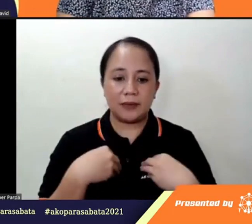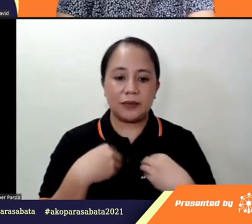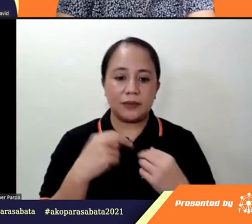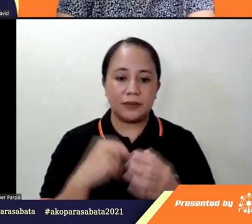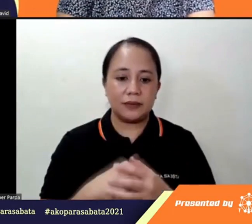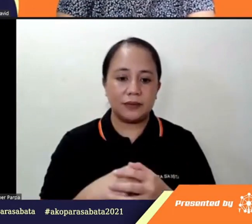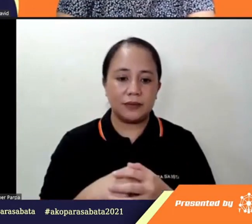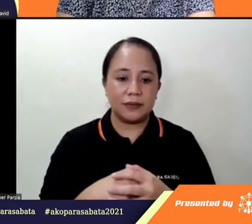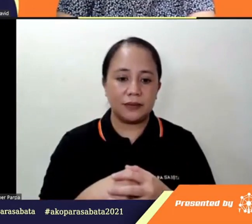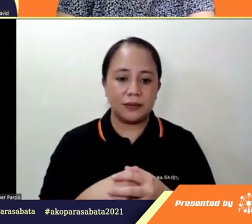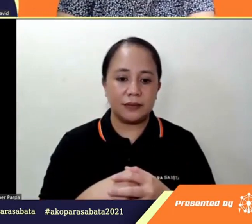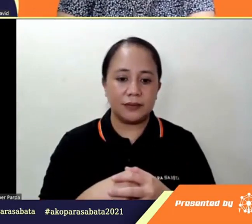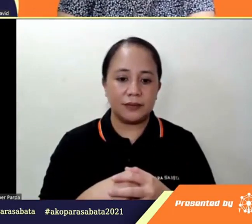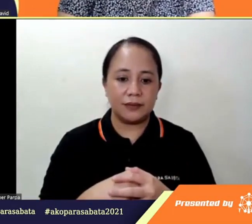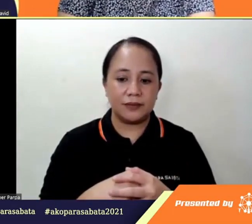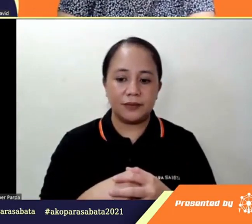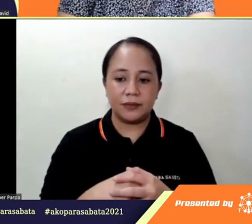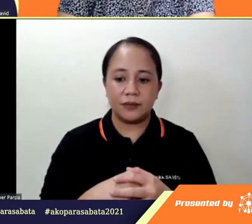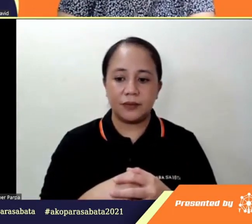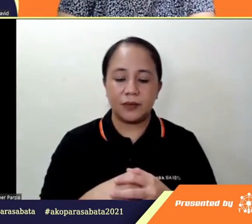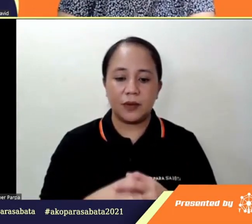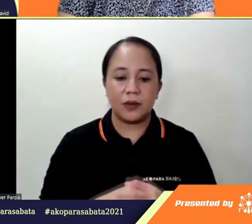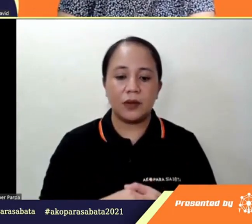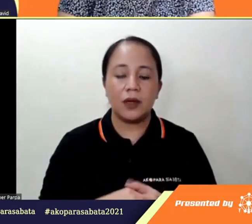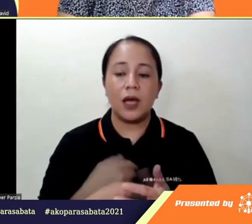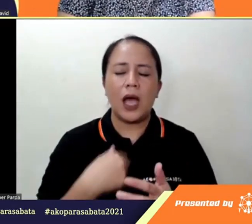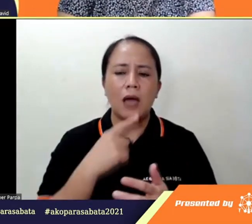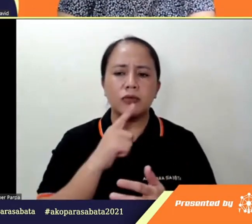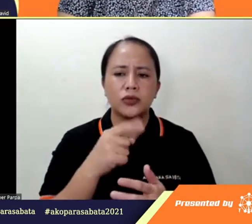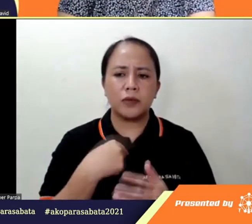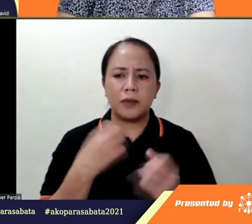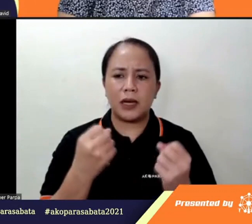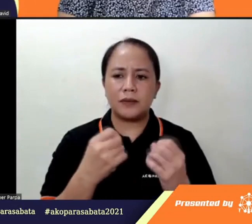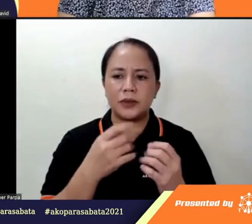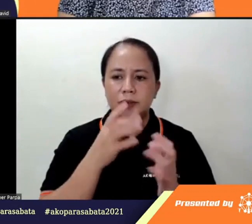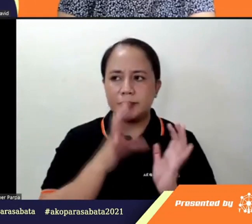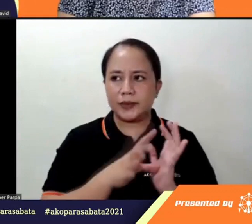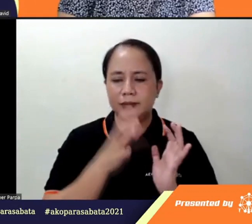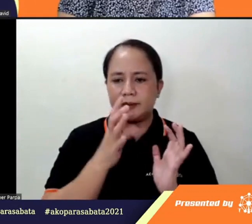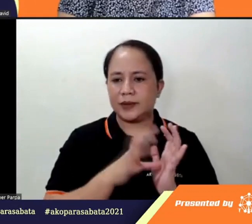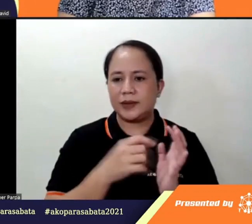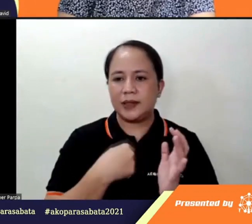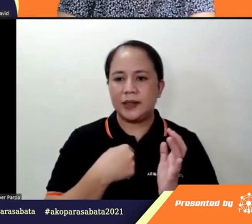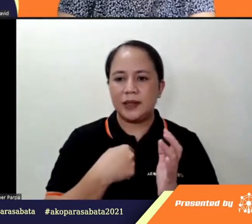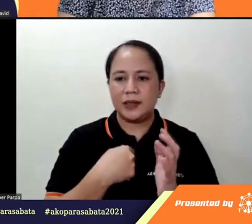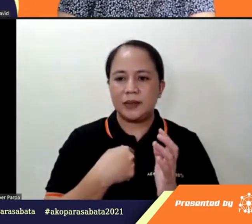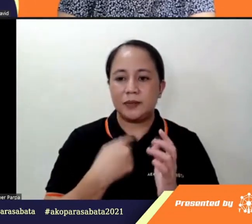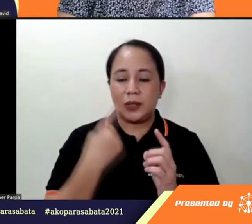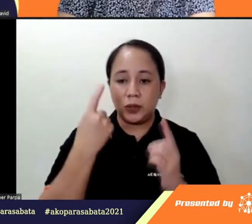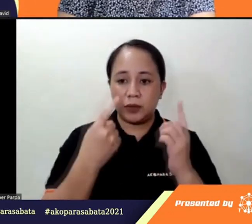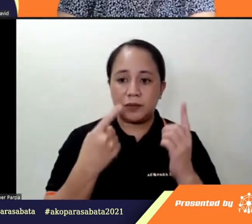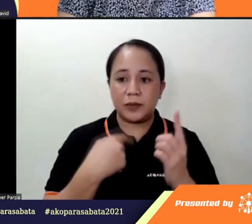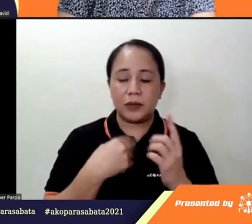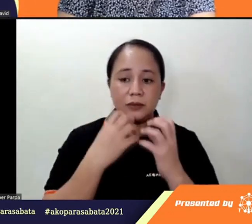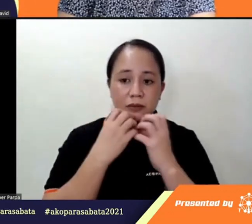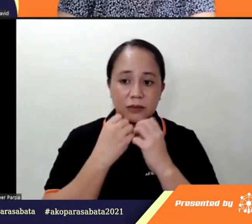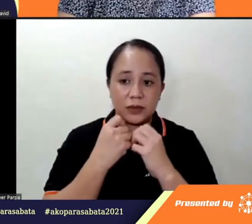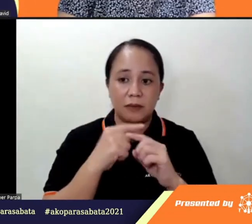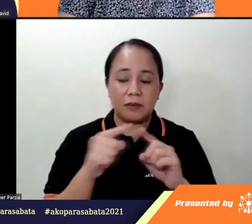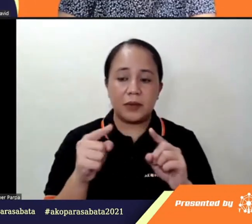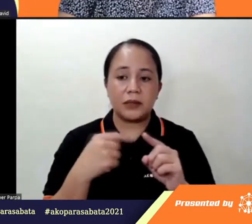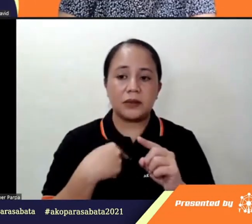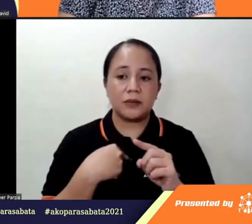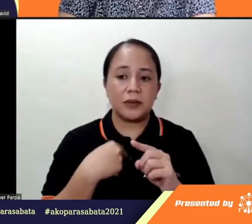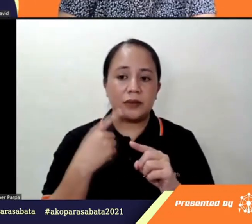that's difficult. Oo. I'm sure I'll get a lot of criticism, especially from the conservatives here. But that's